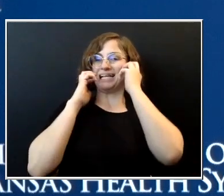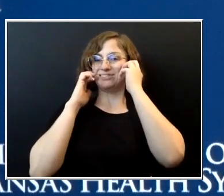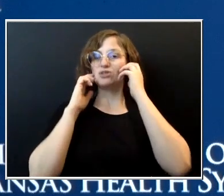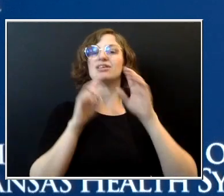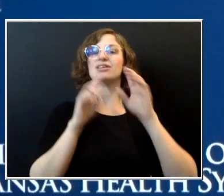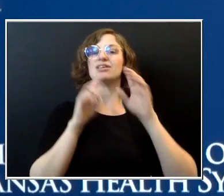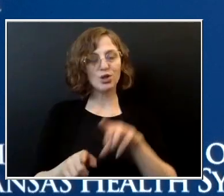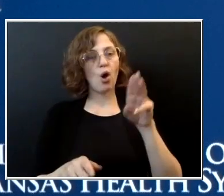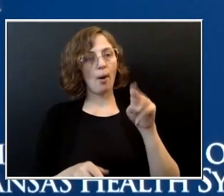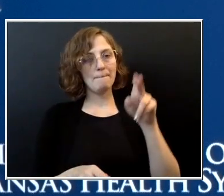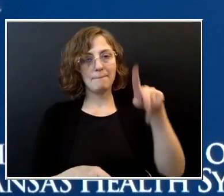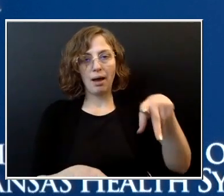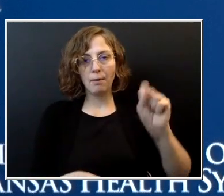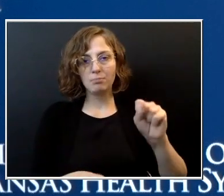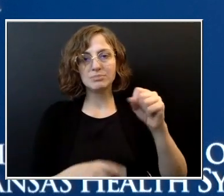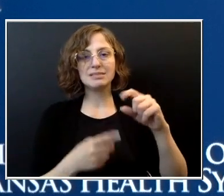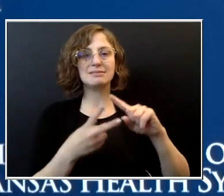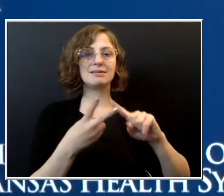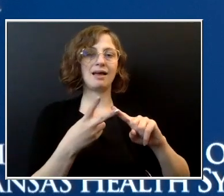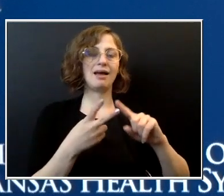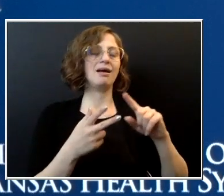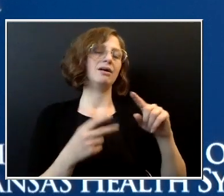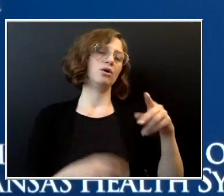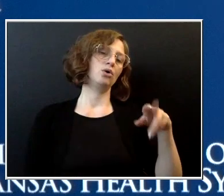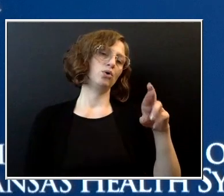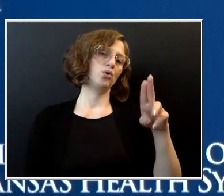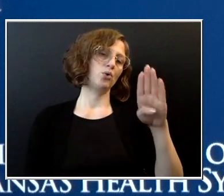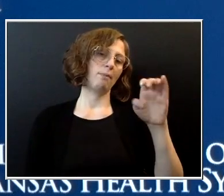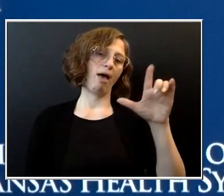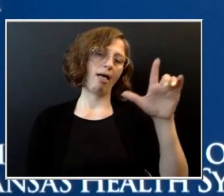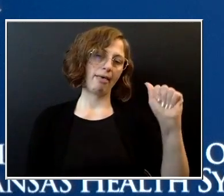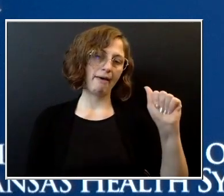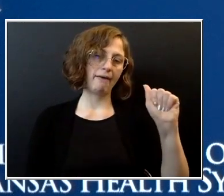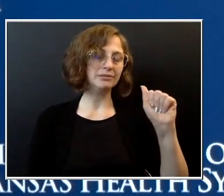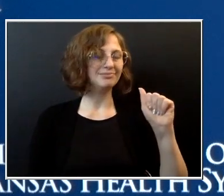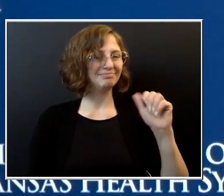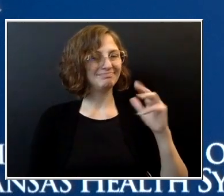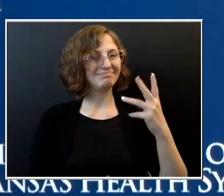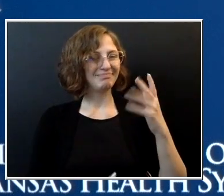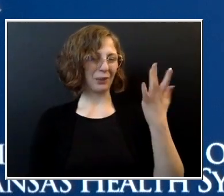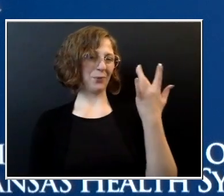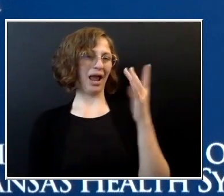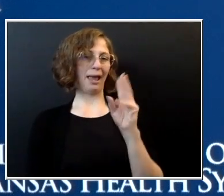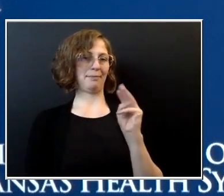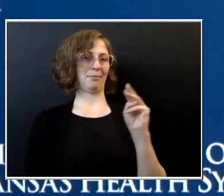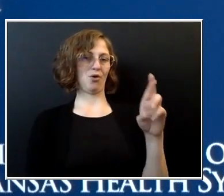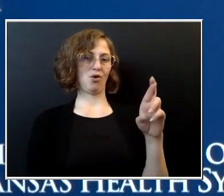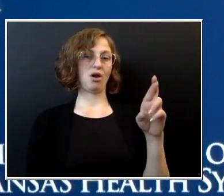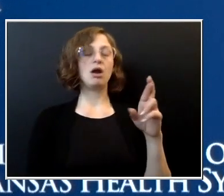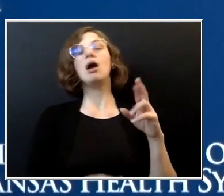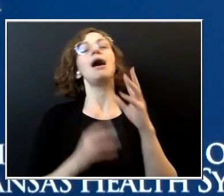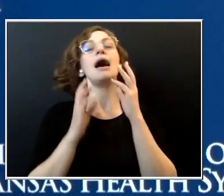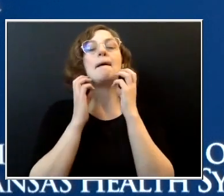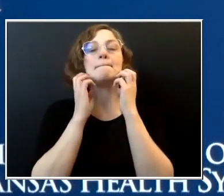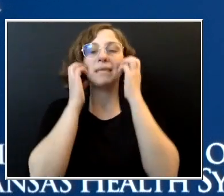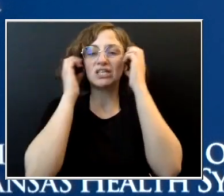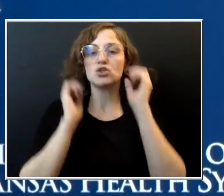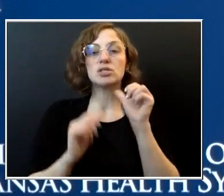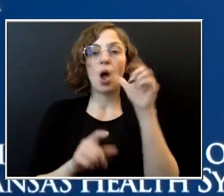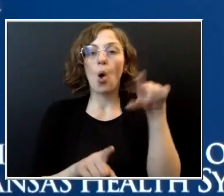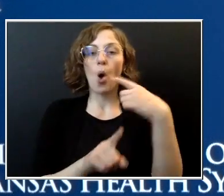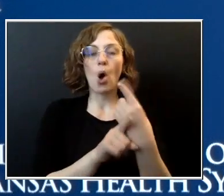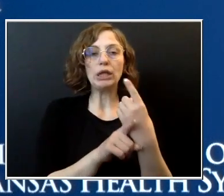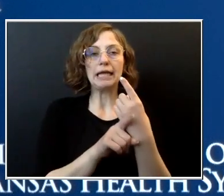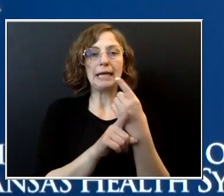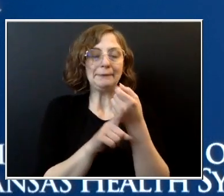other diseases as well. And we should also mention that measles doesn't just have the acute effect of the acute illness, but when you do get